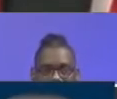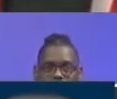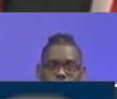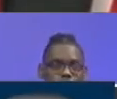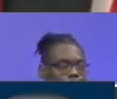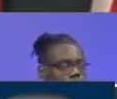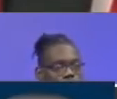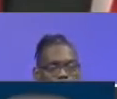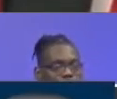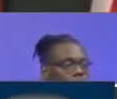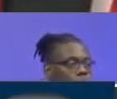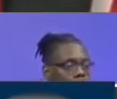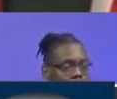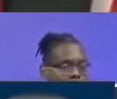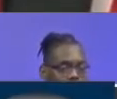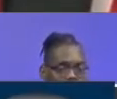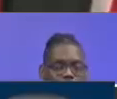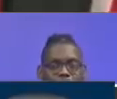that.